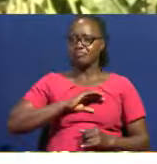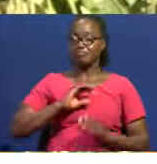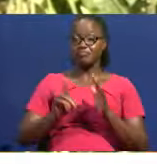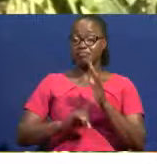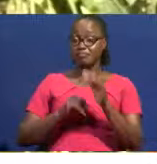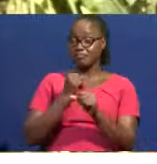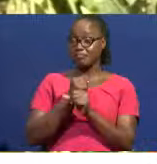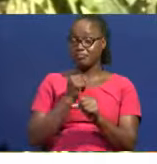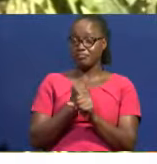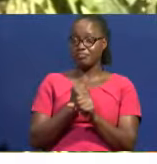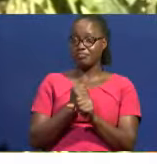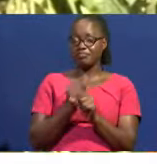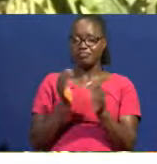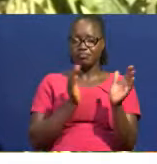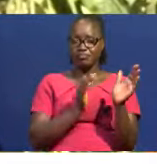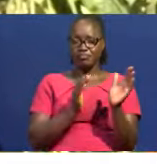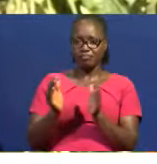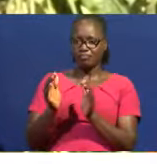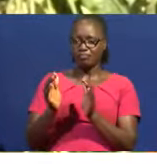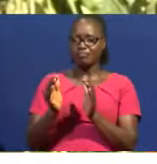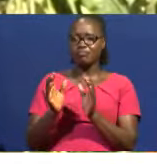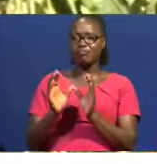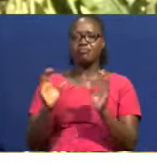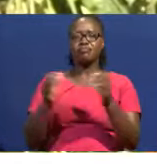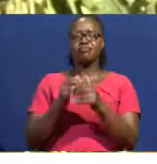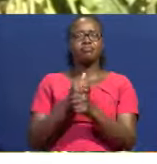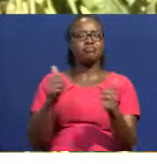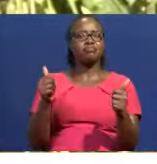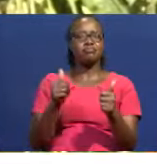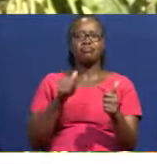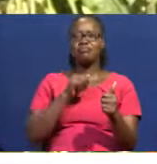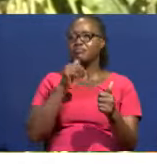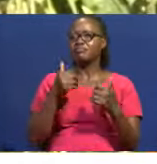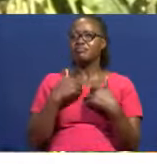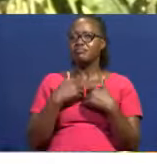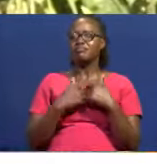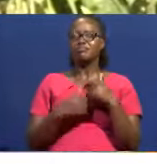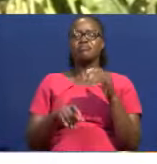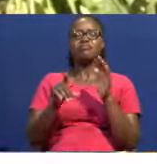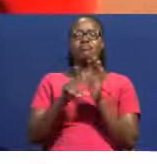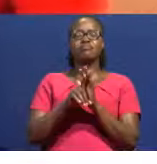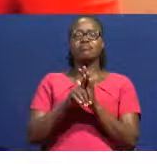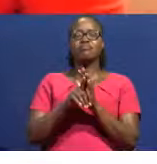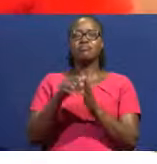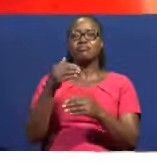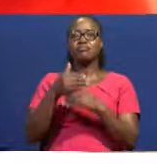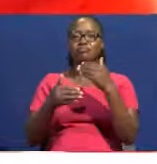Labor should organize the companies properly here. We don't have a proper legal structure.